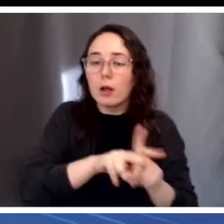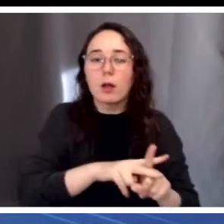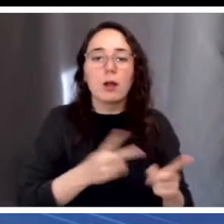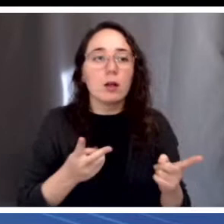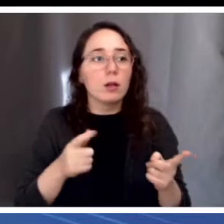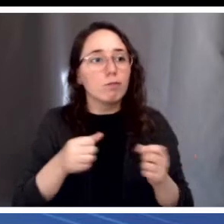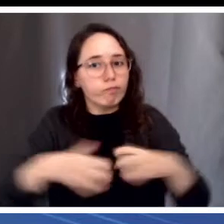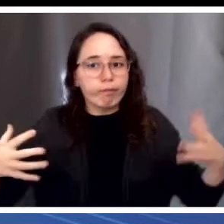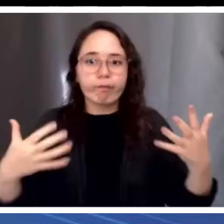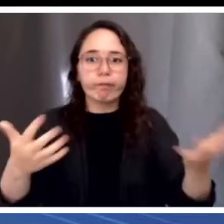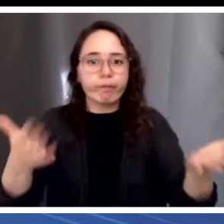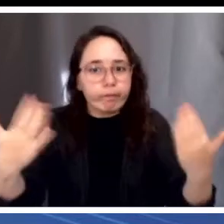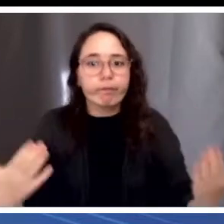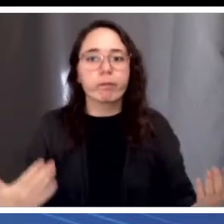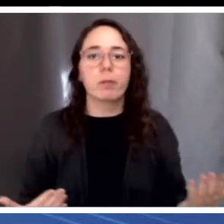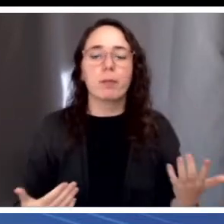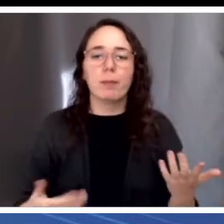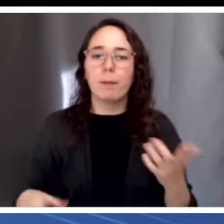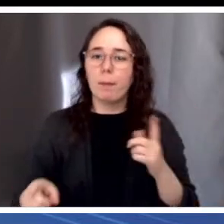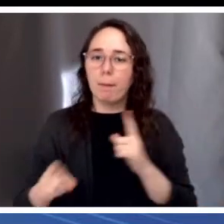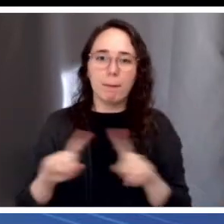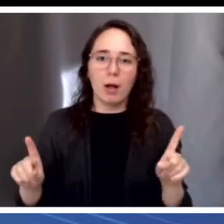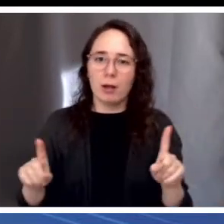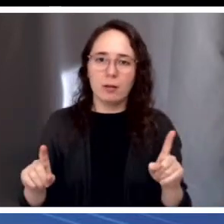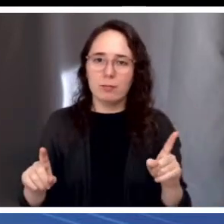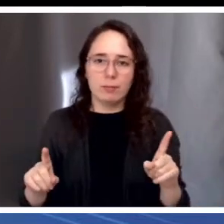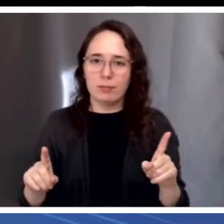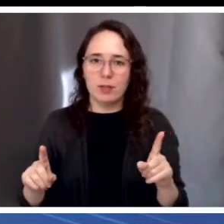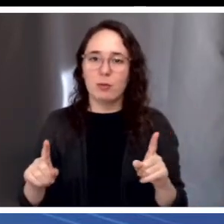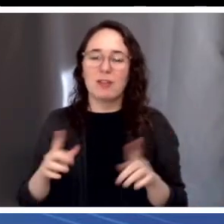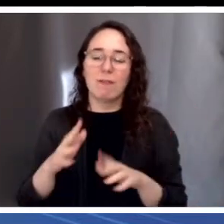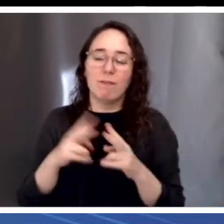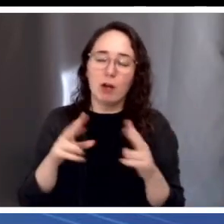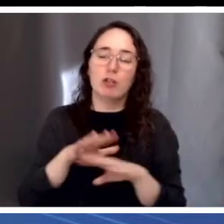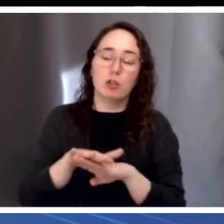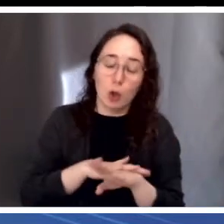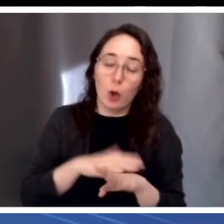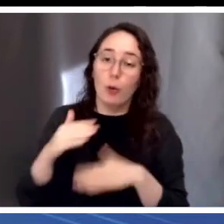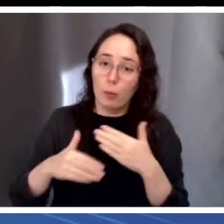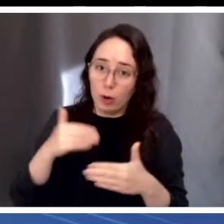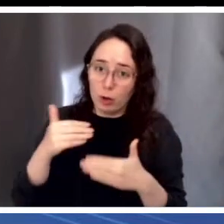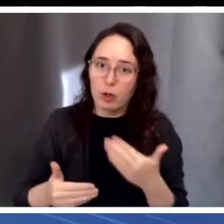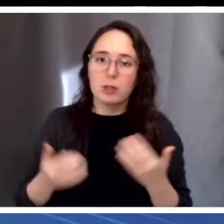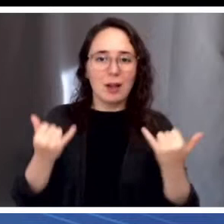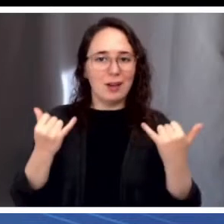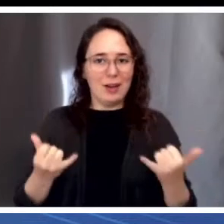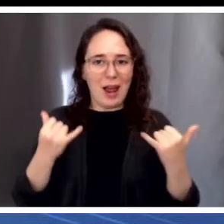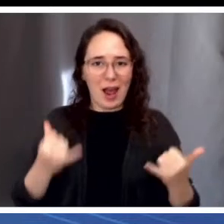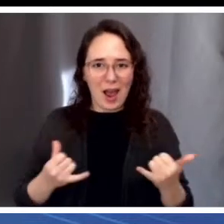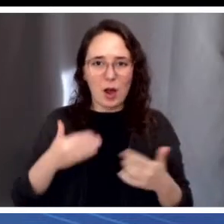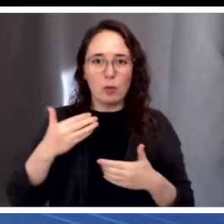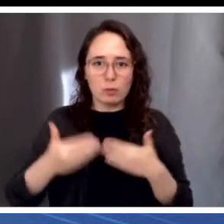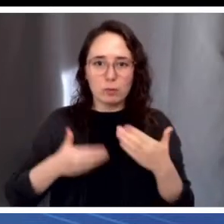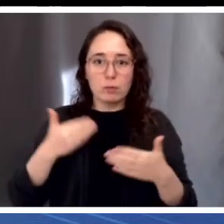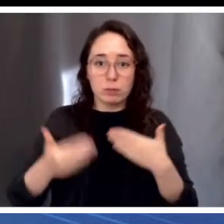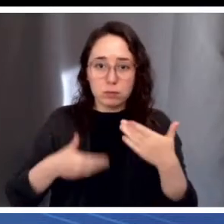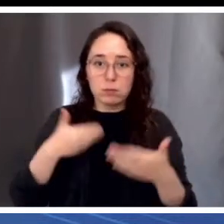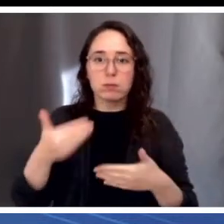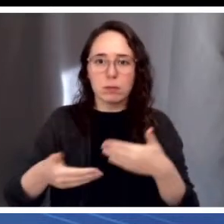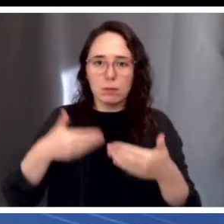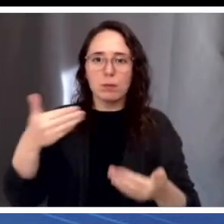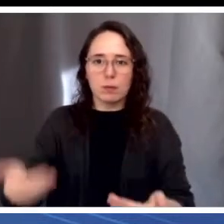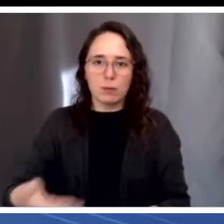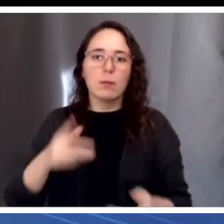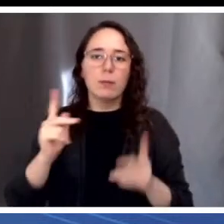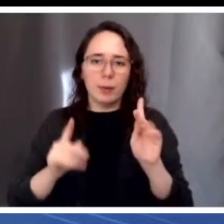is now, the floodgates are open. It's extraordinary. I think what you're going to see happen is so much